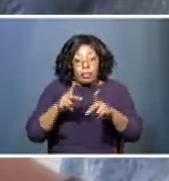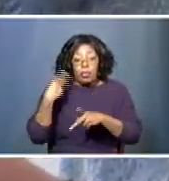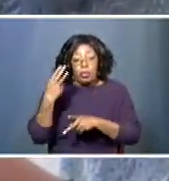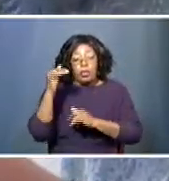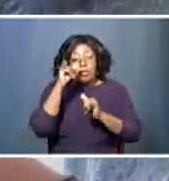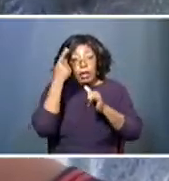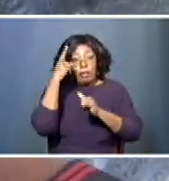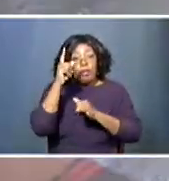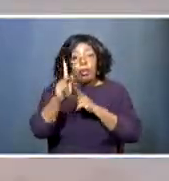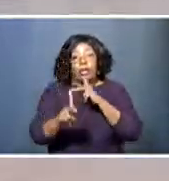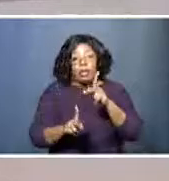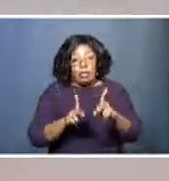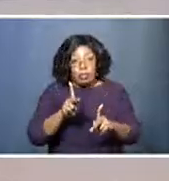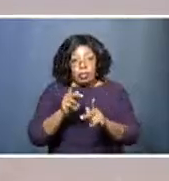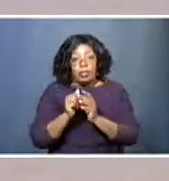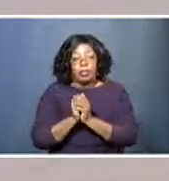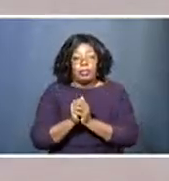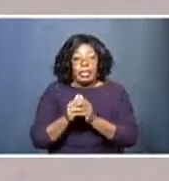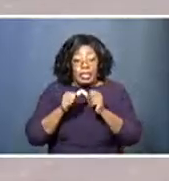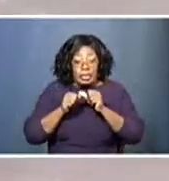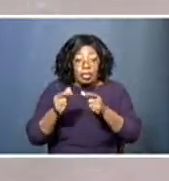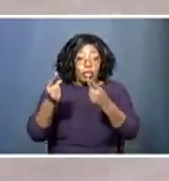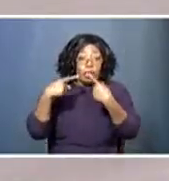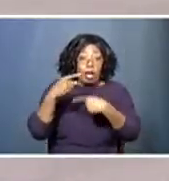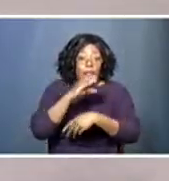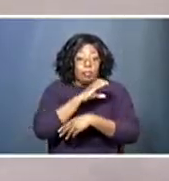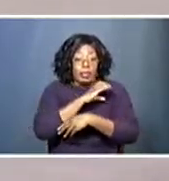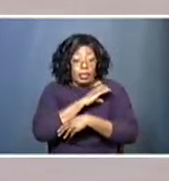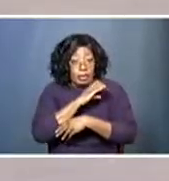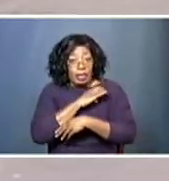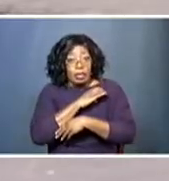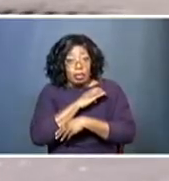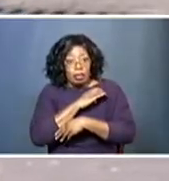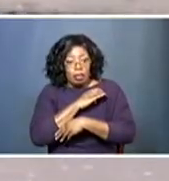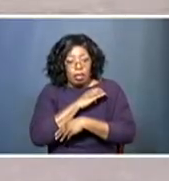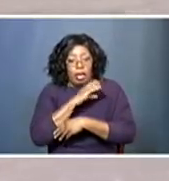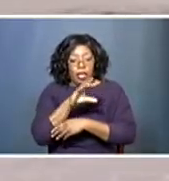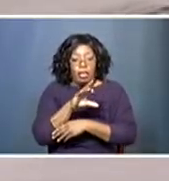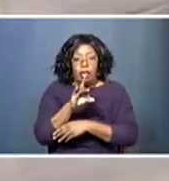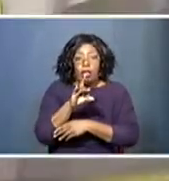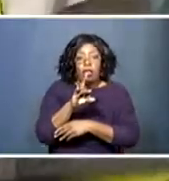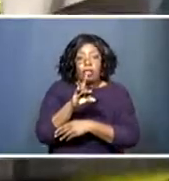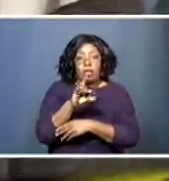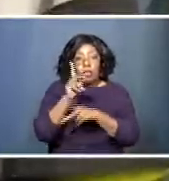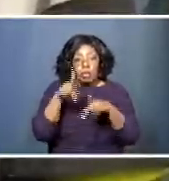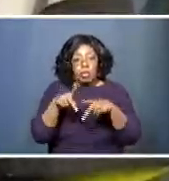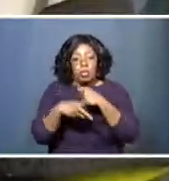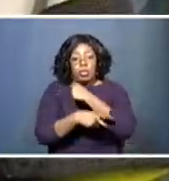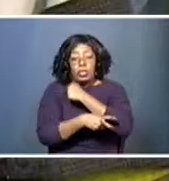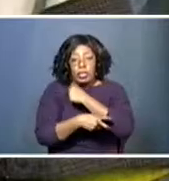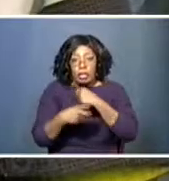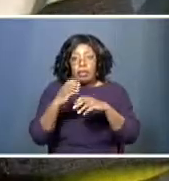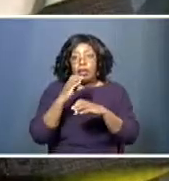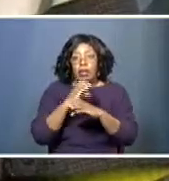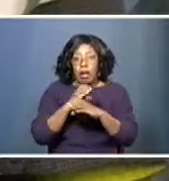people. Still to come, police crack down on carjacking and more than 50